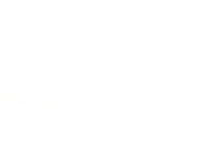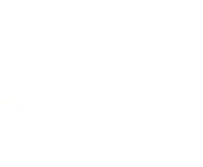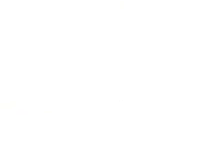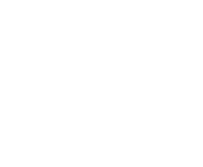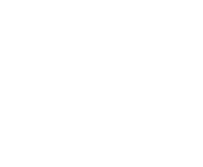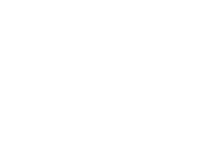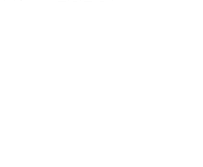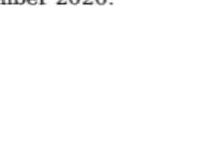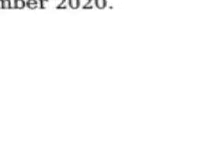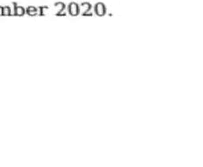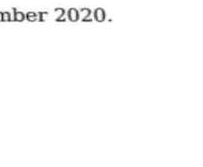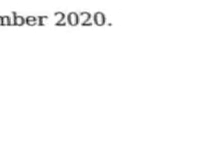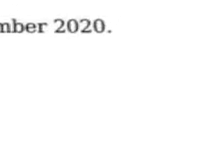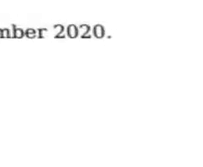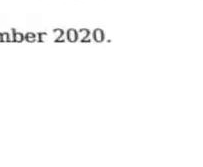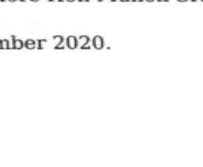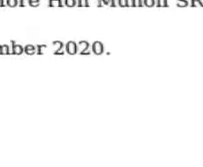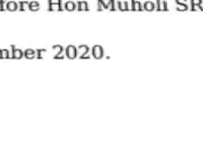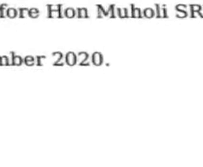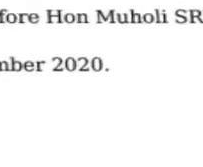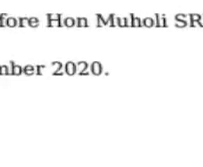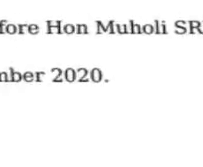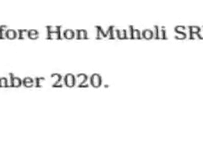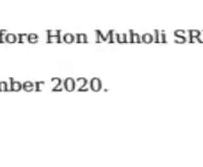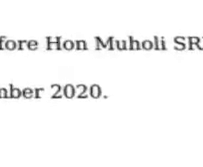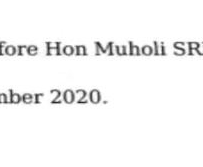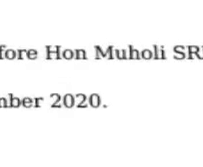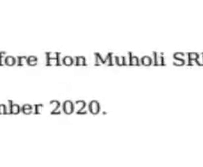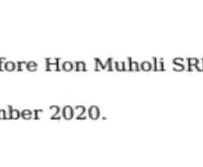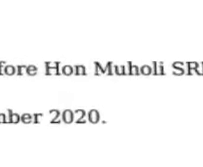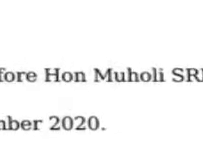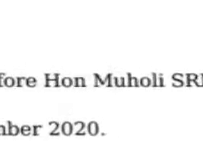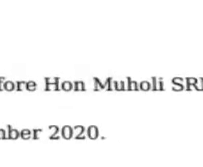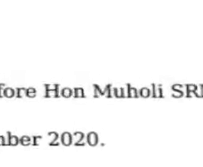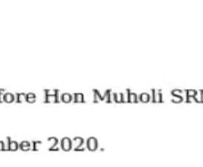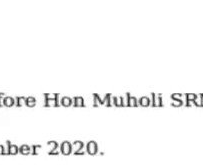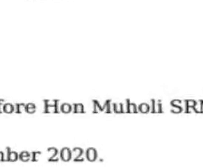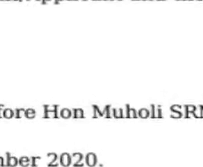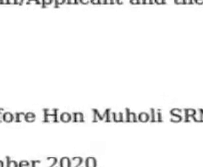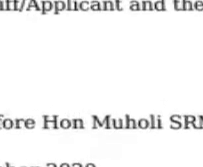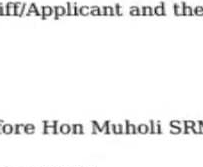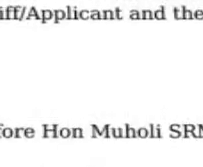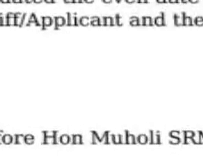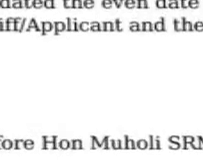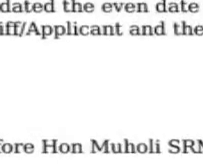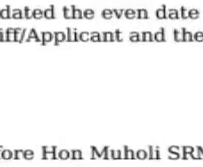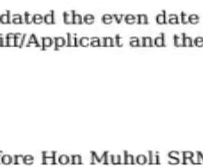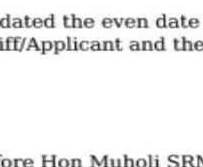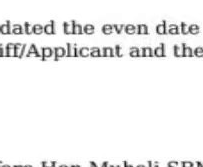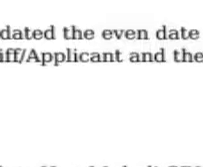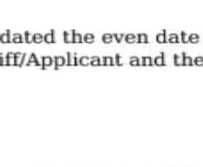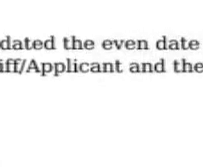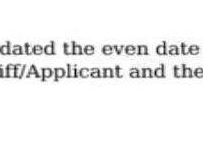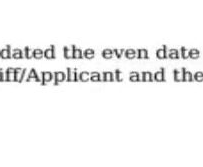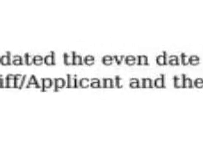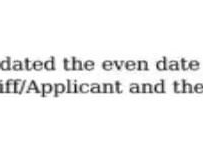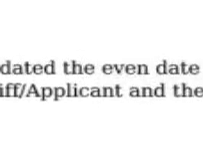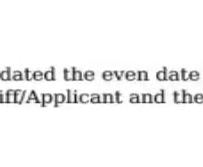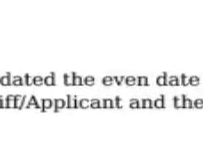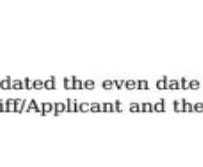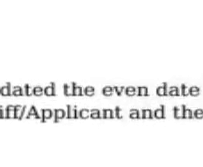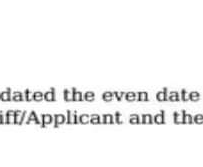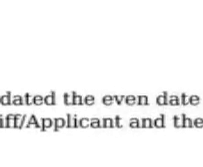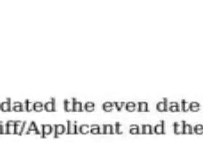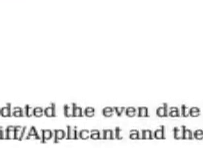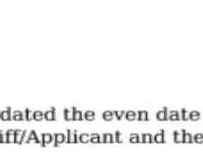until the matter is heard next week on Thursday, November 26th, and that Wangui, who is the applicant or